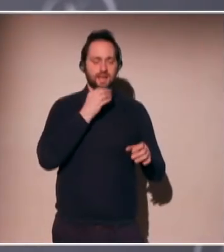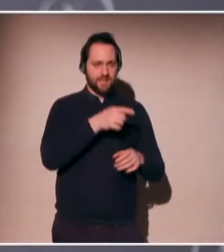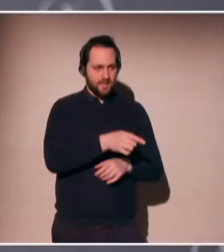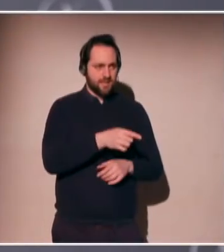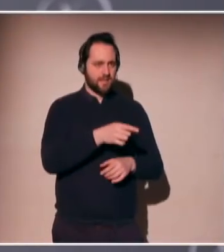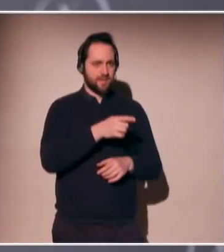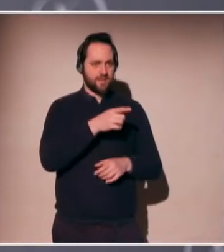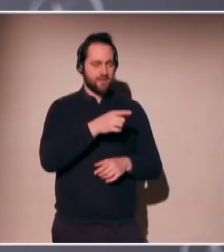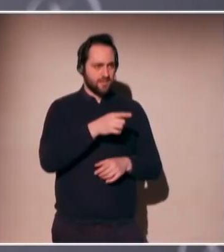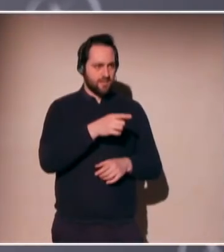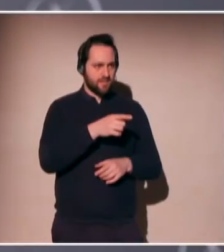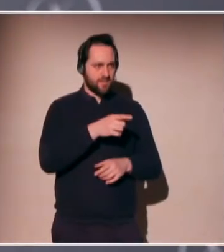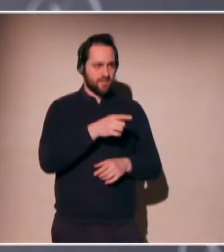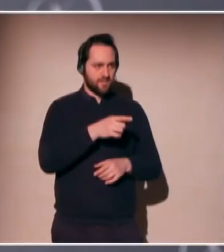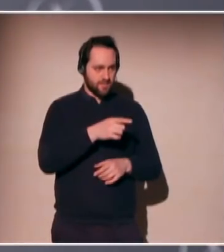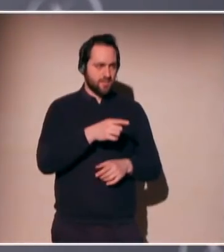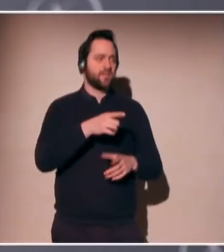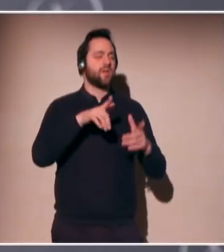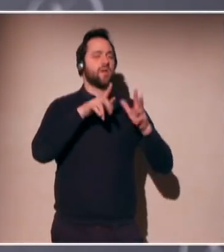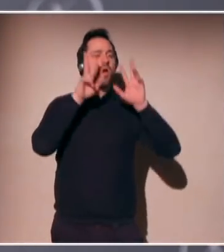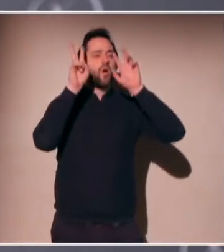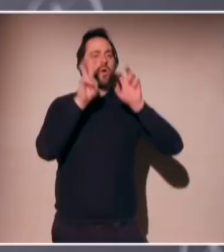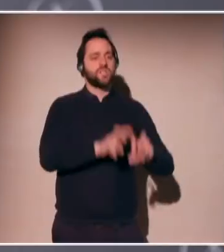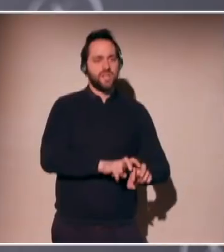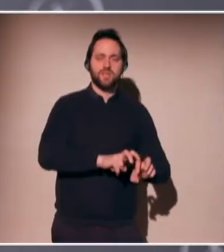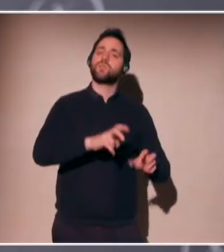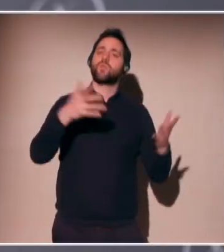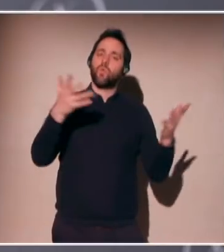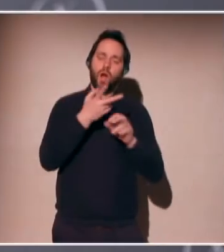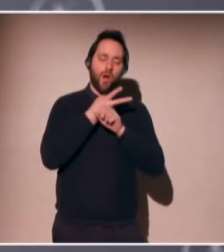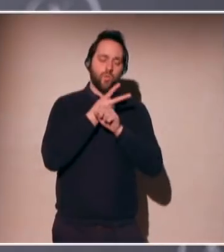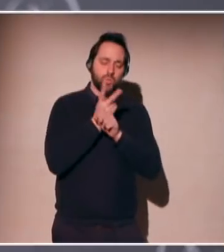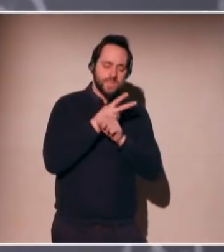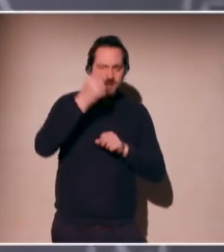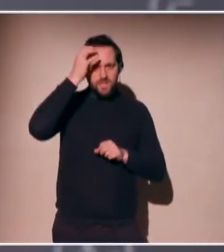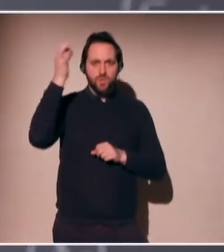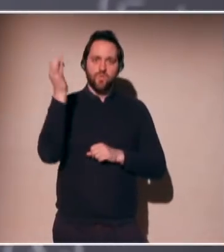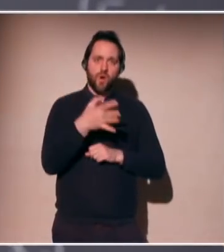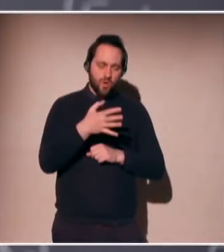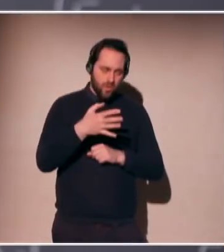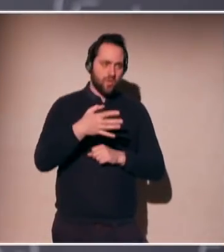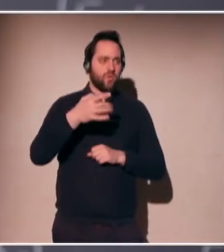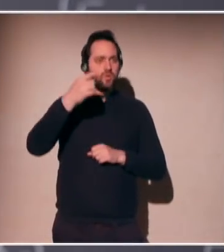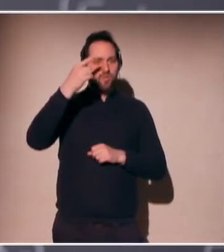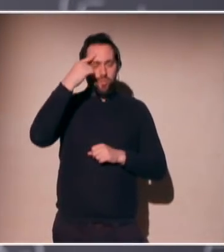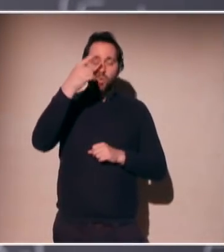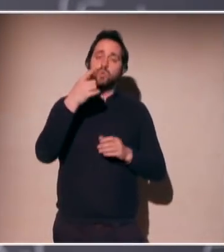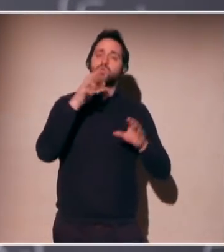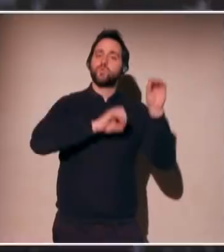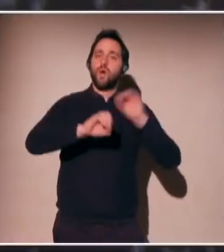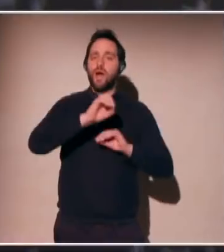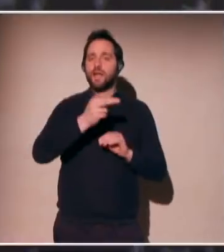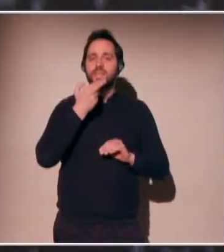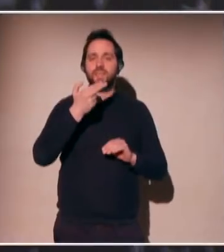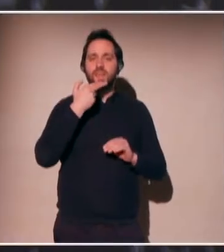Quality. And you work on introducing innovative techniques based on data to improve healthcare quality. And